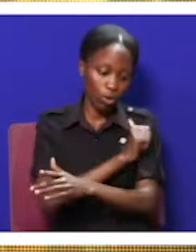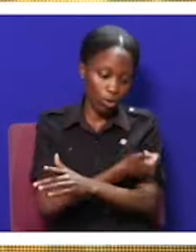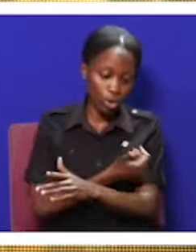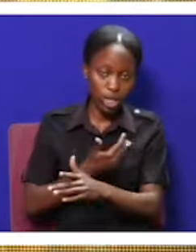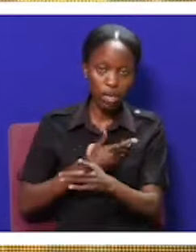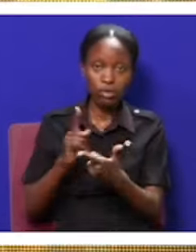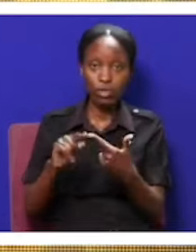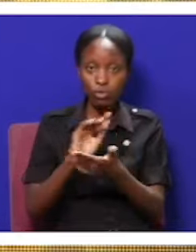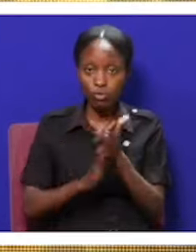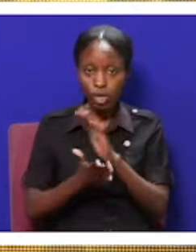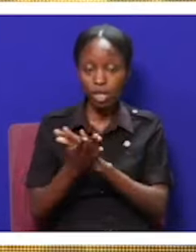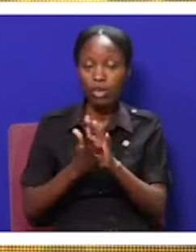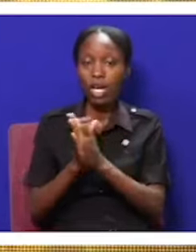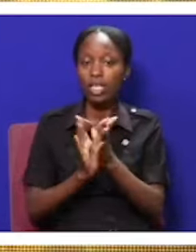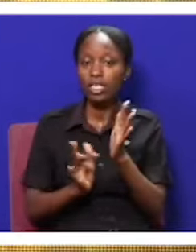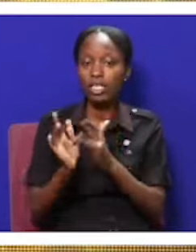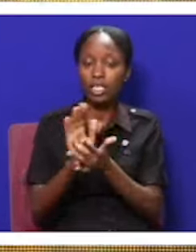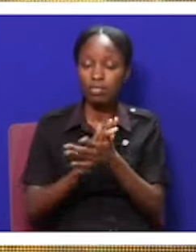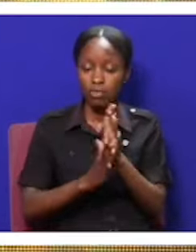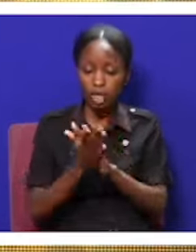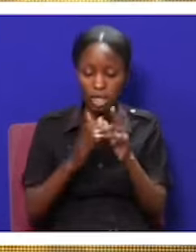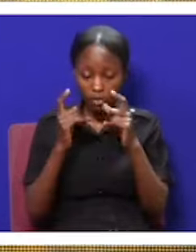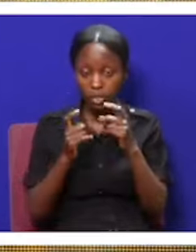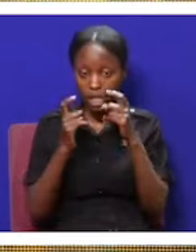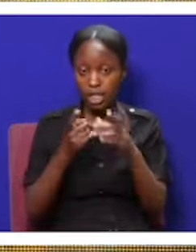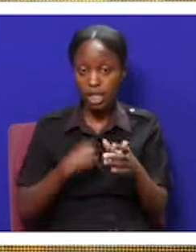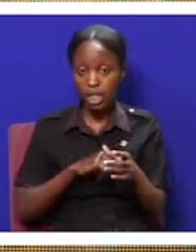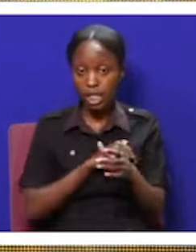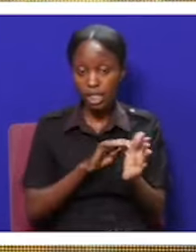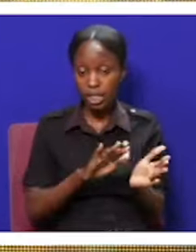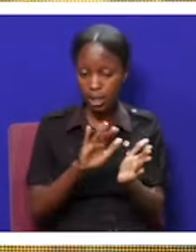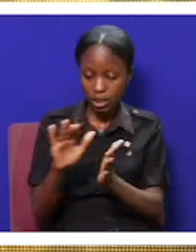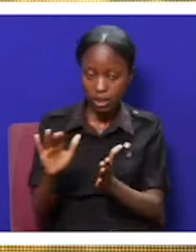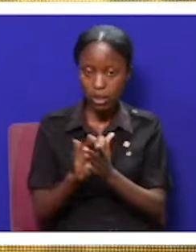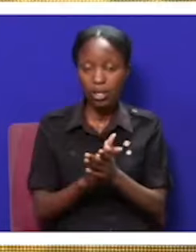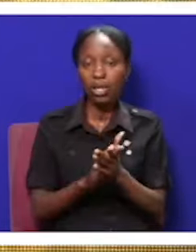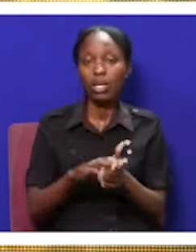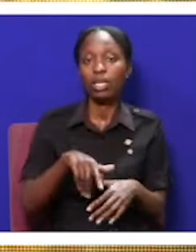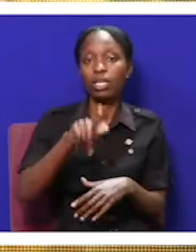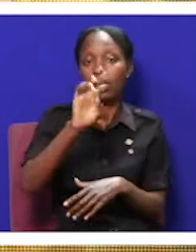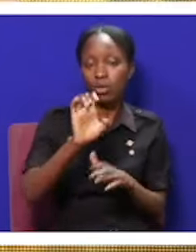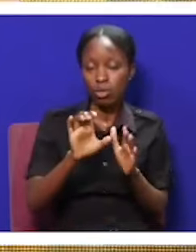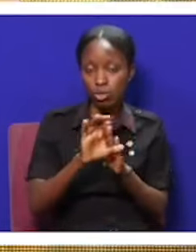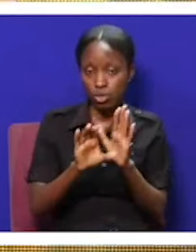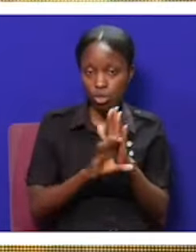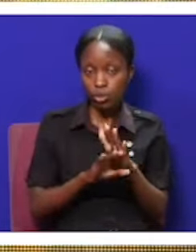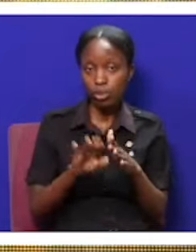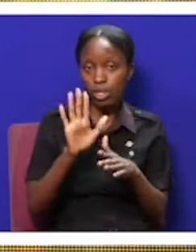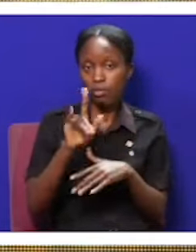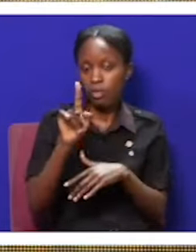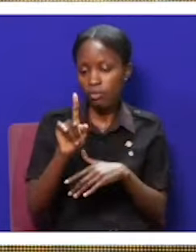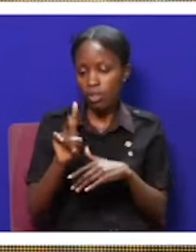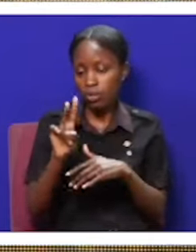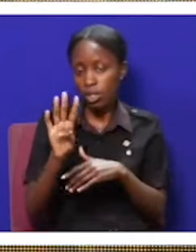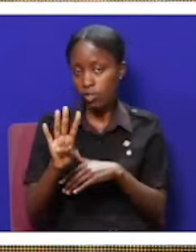forgive, and he forgives us our sin. And we get this from the book of Luke chapter 5, verse 24, what we have